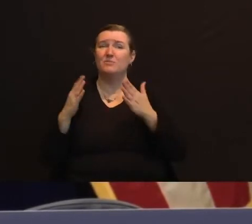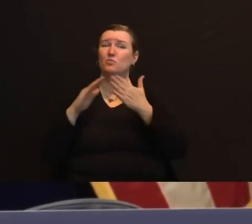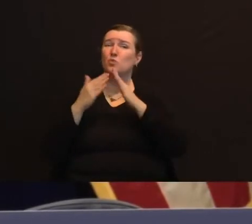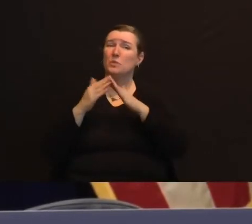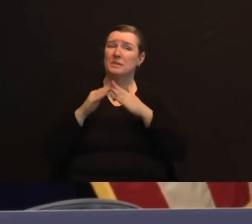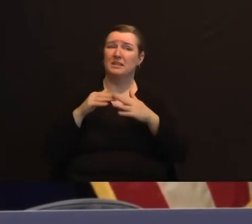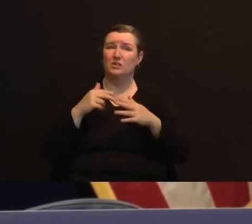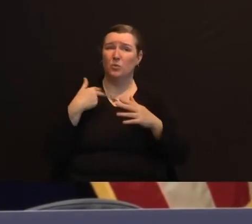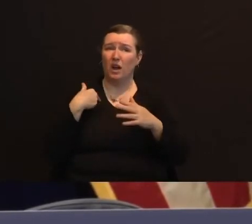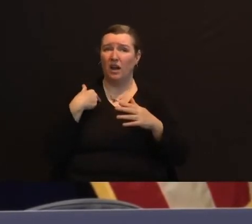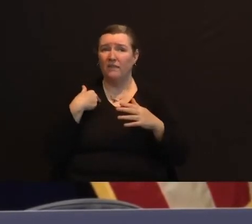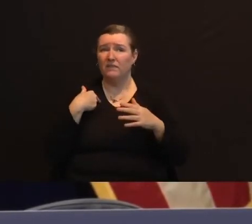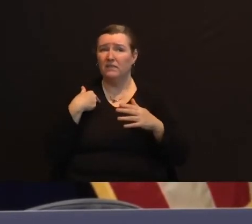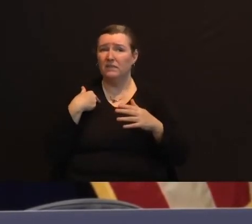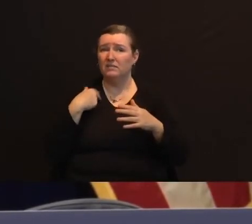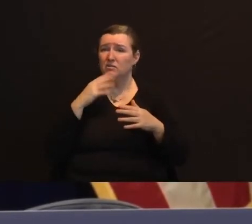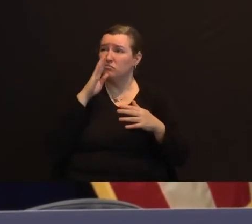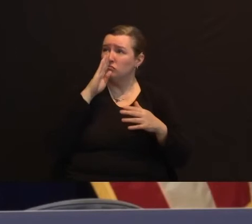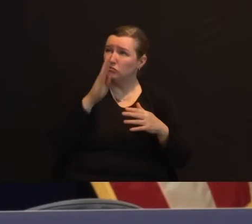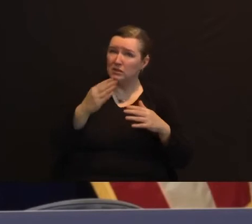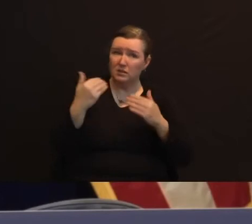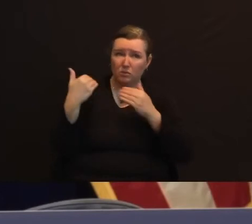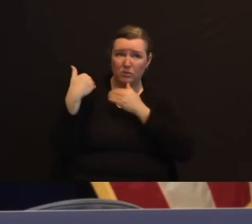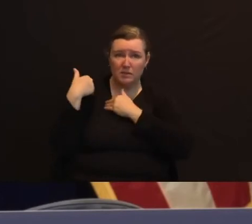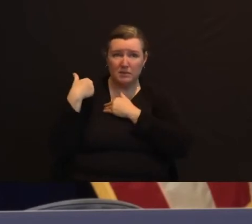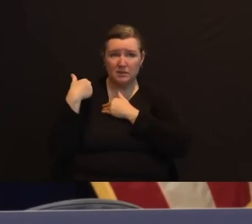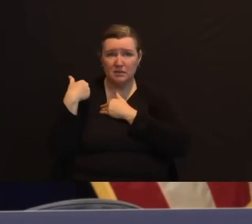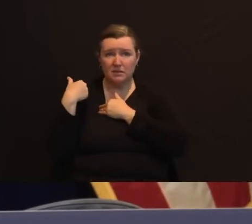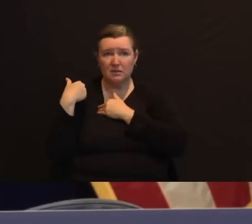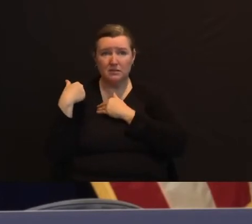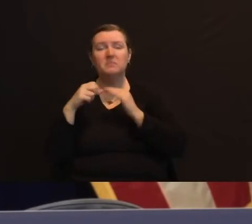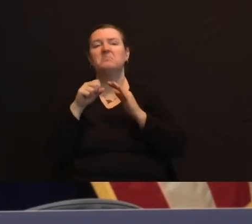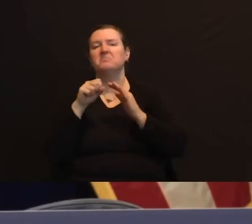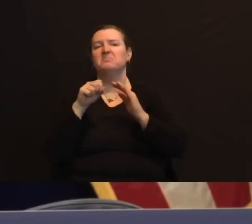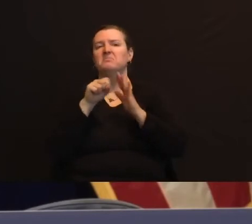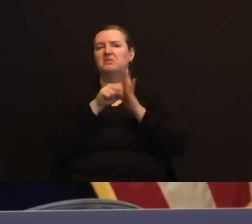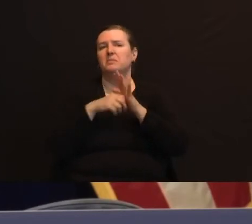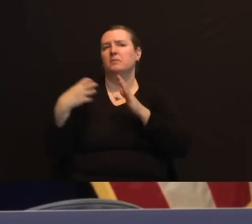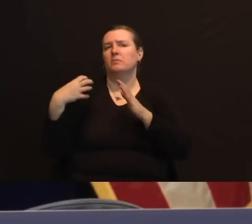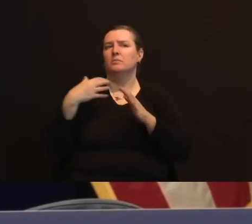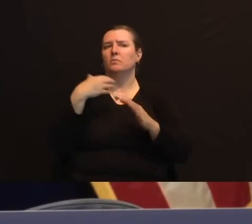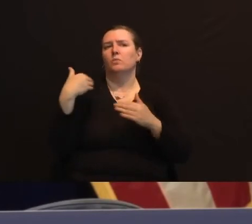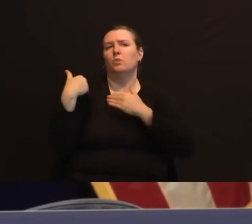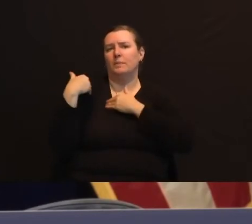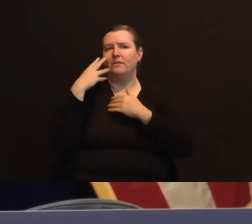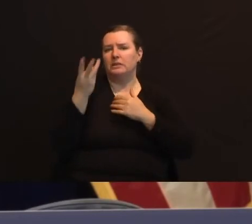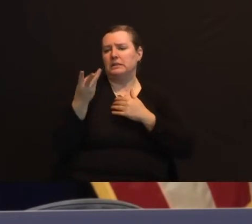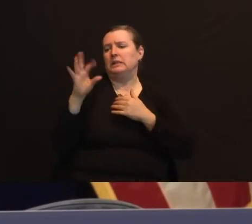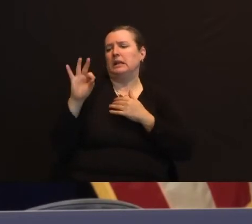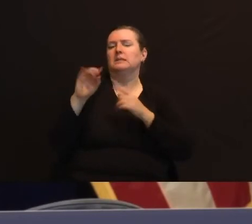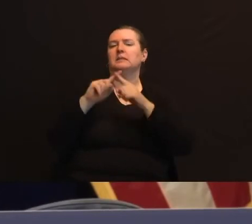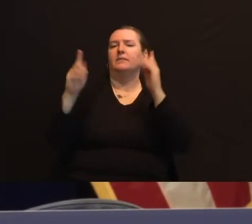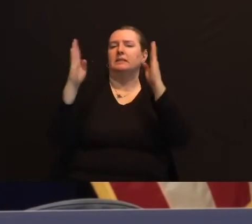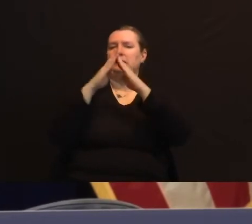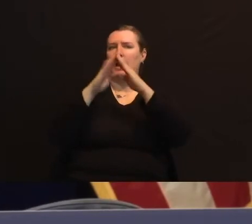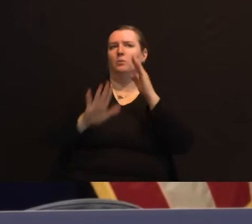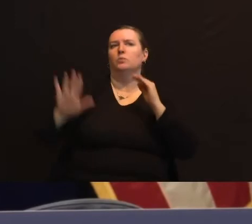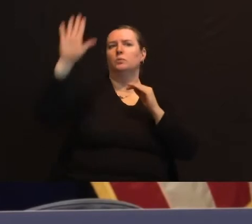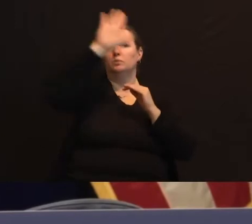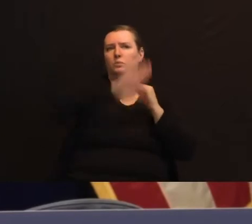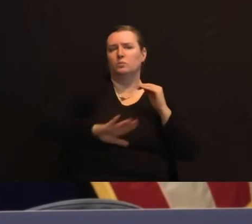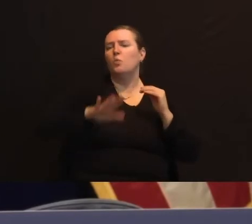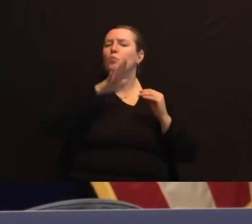have 89 full-service law enforcement of 89 municipalities, and although mostly rural, to your